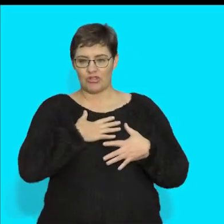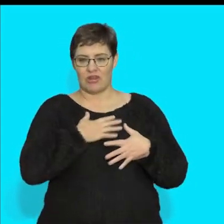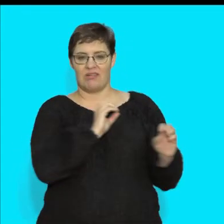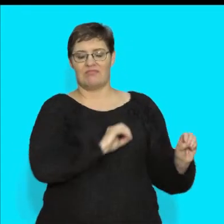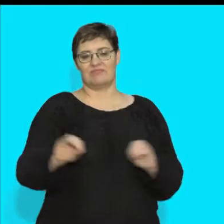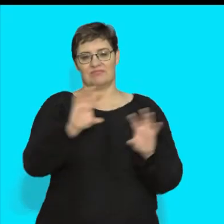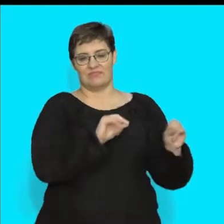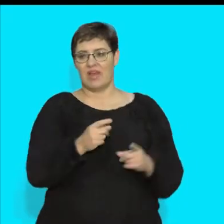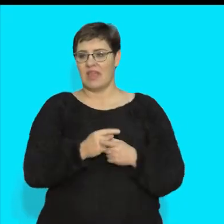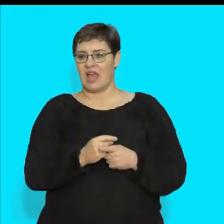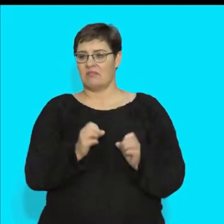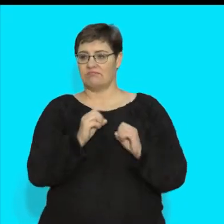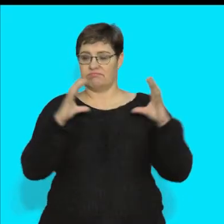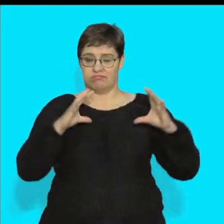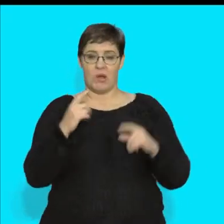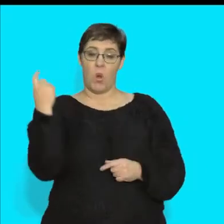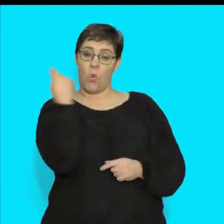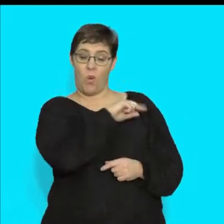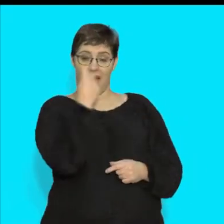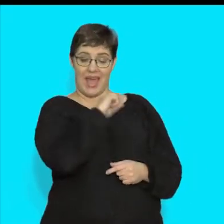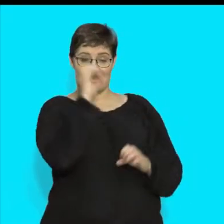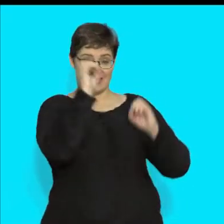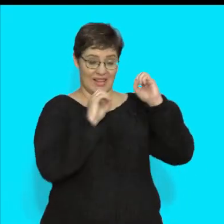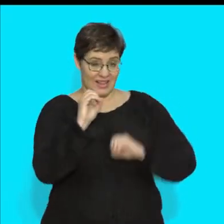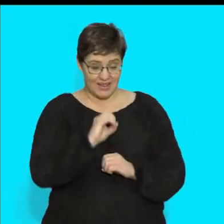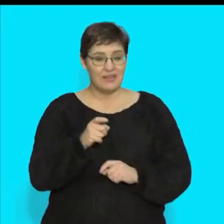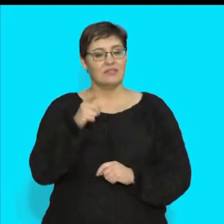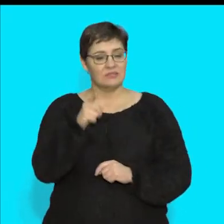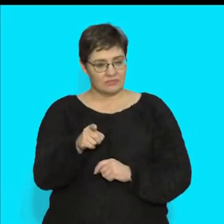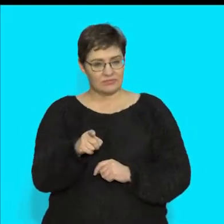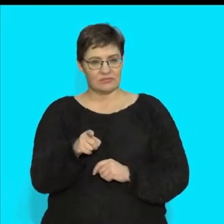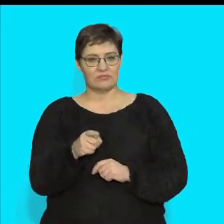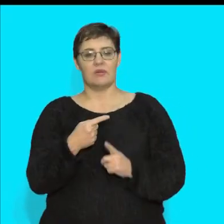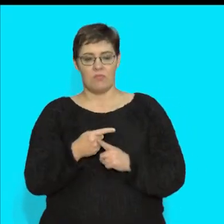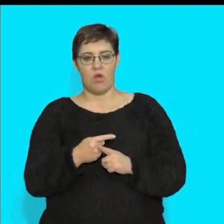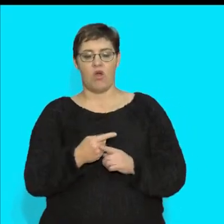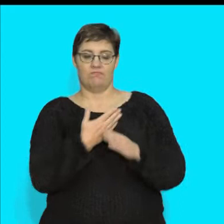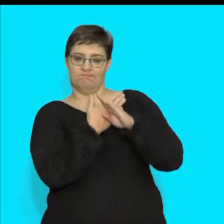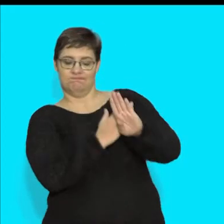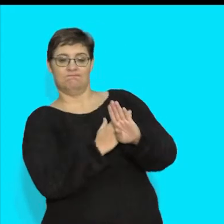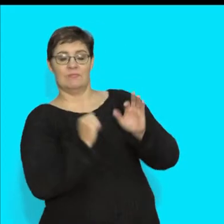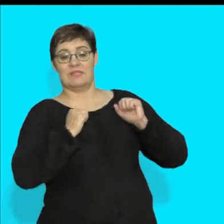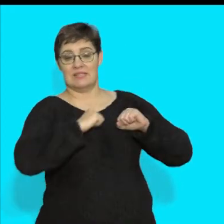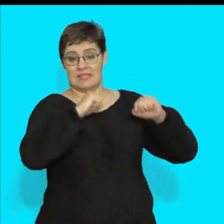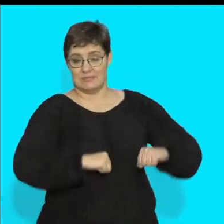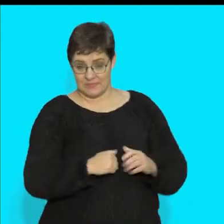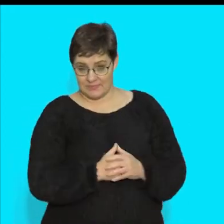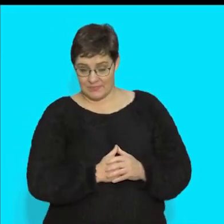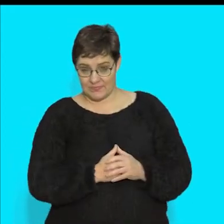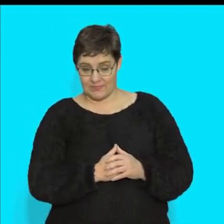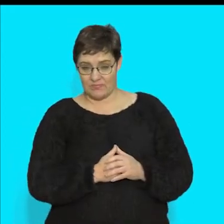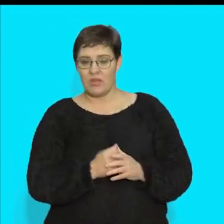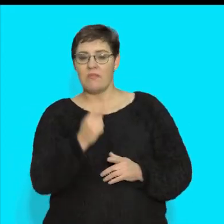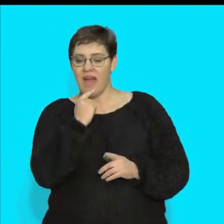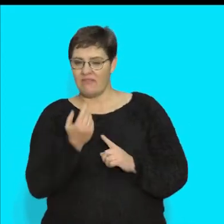the larger white blood cells, and that was part of your immune system. And we're going to see, we're going to have a little